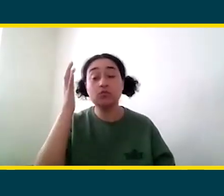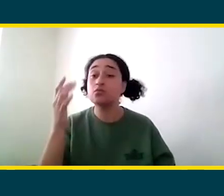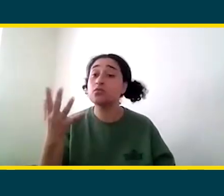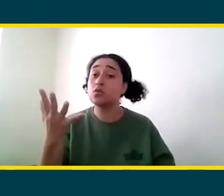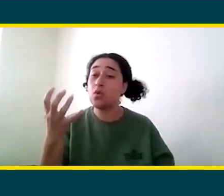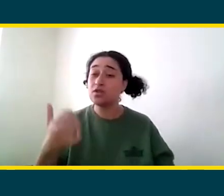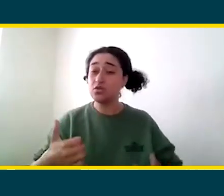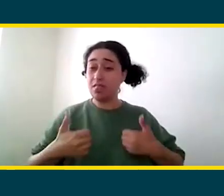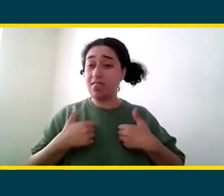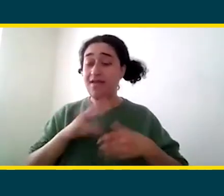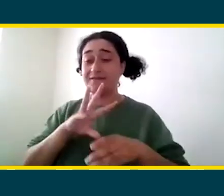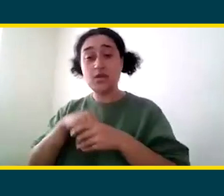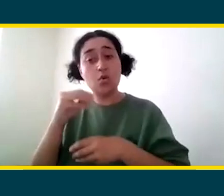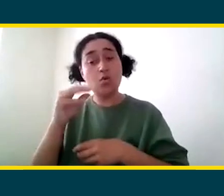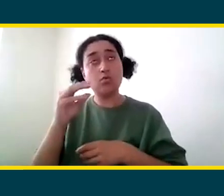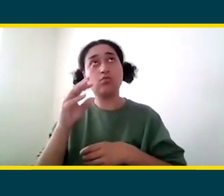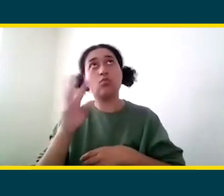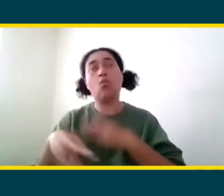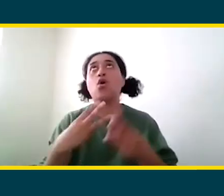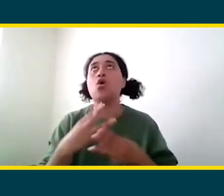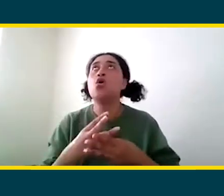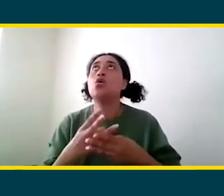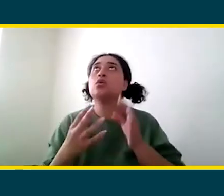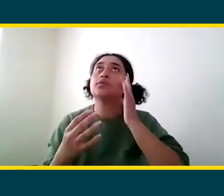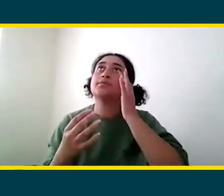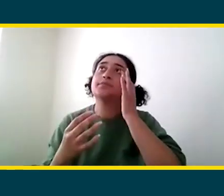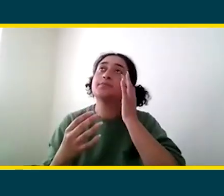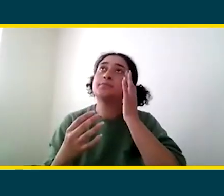to live in a world where